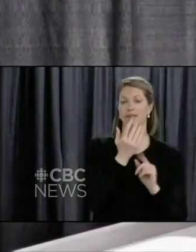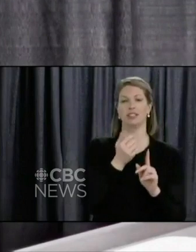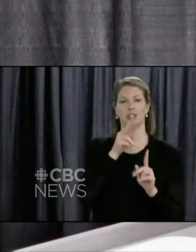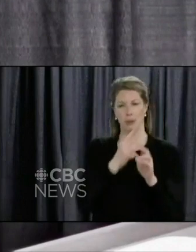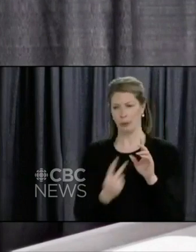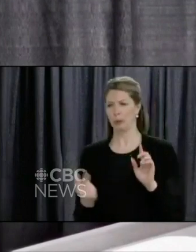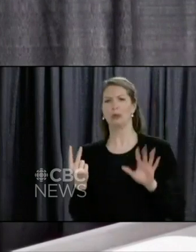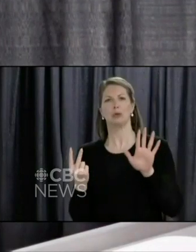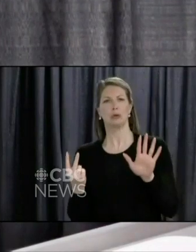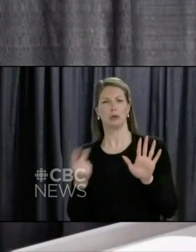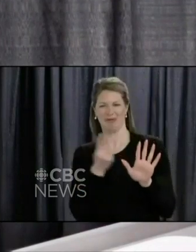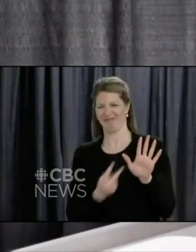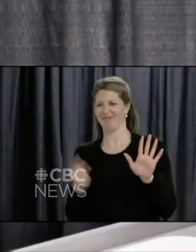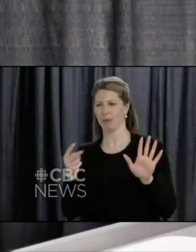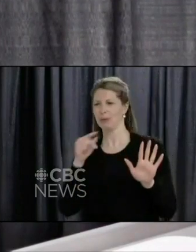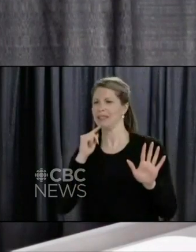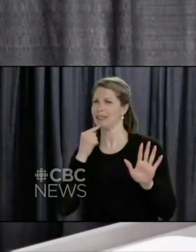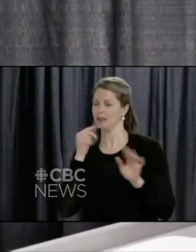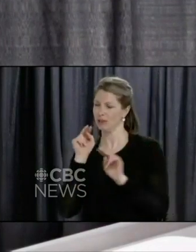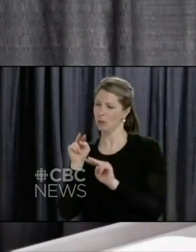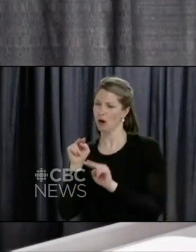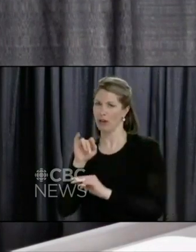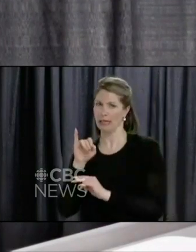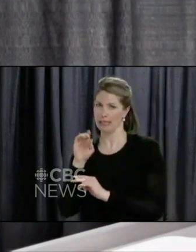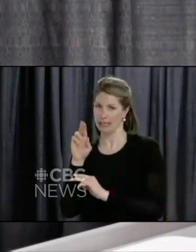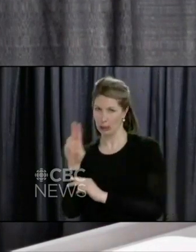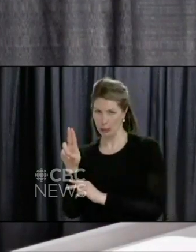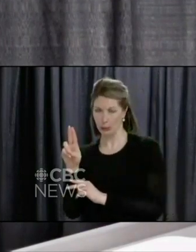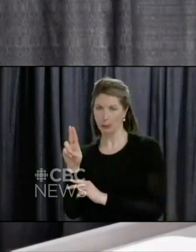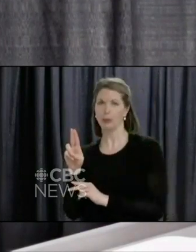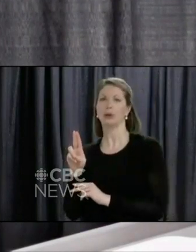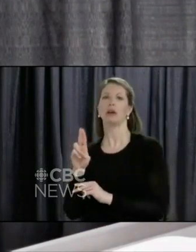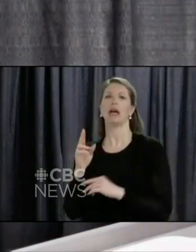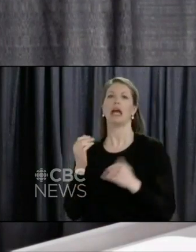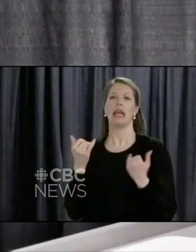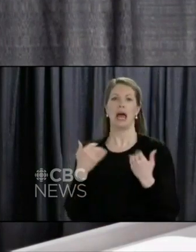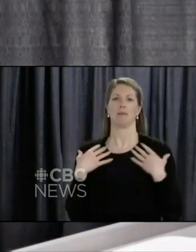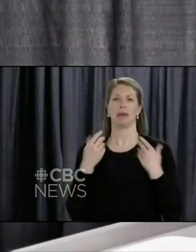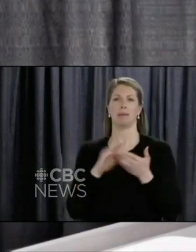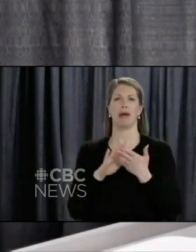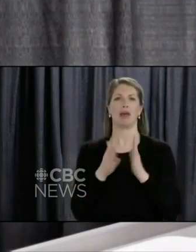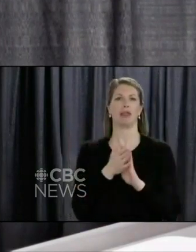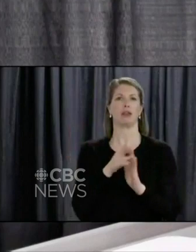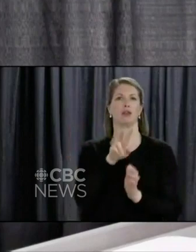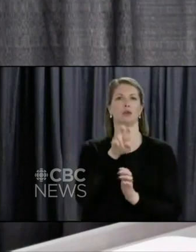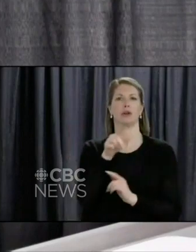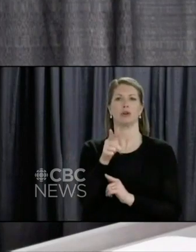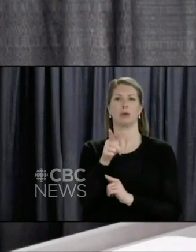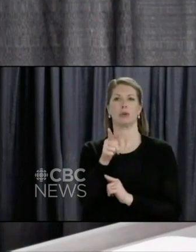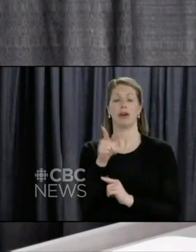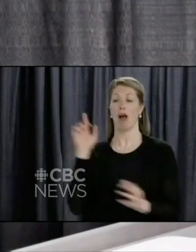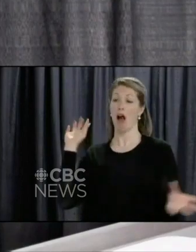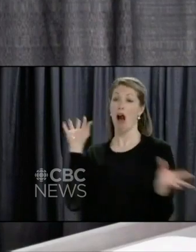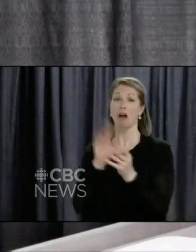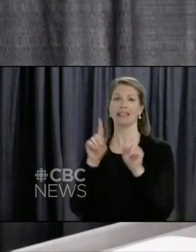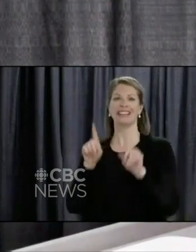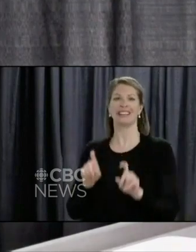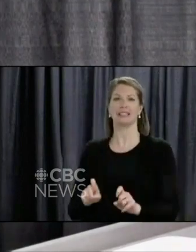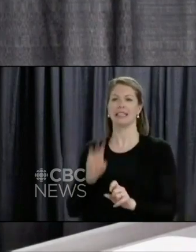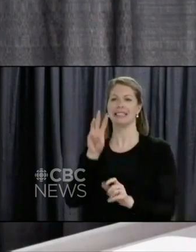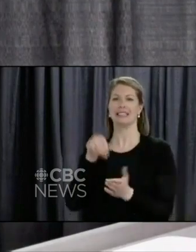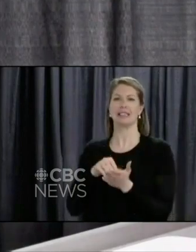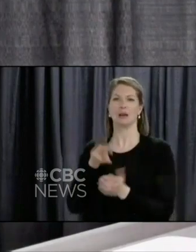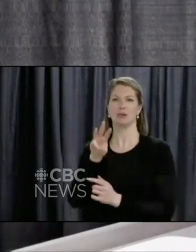221 people have now recovered, and in total we have tested 7,622 people. The 2 new